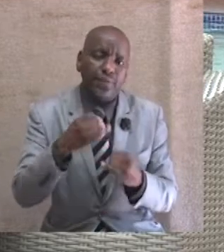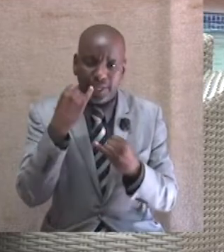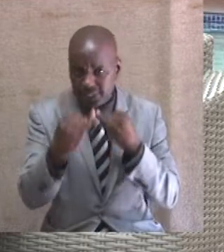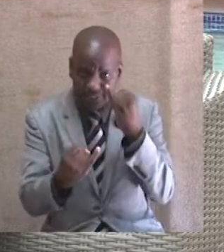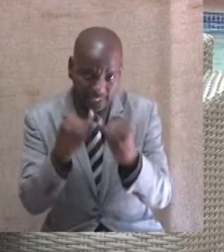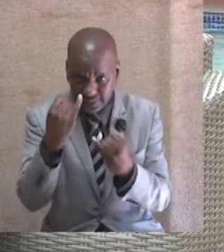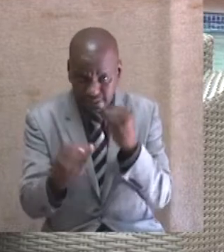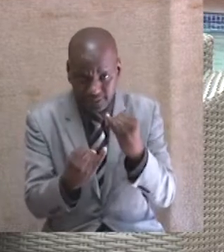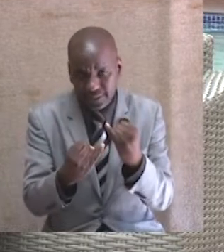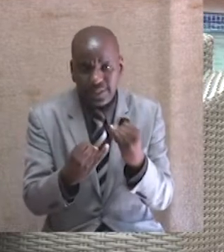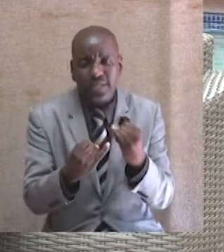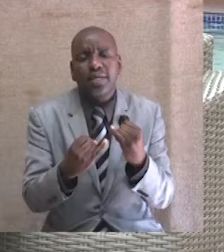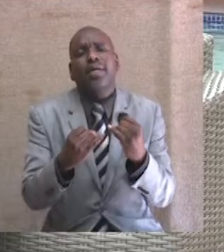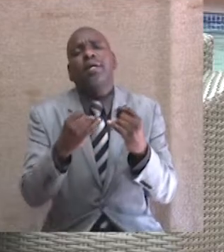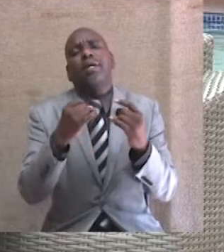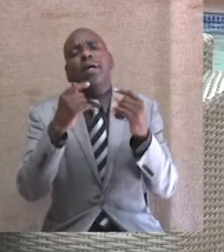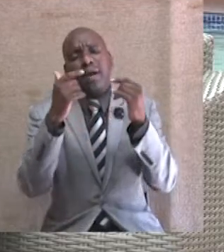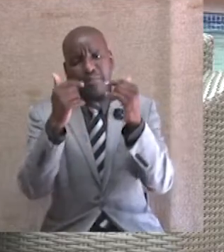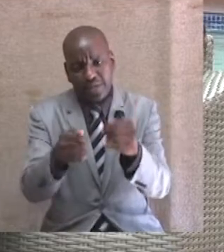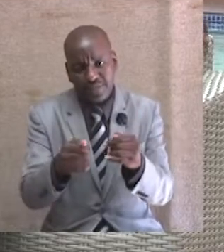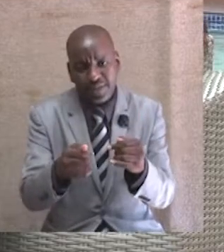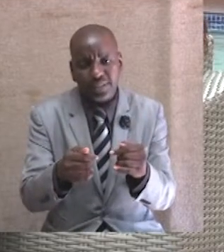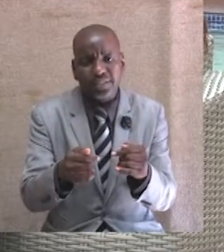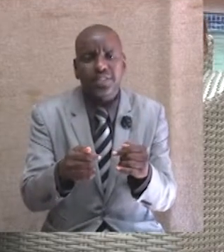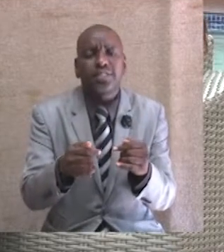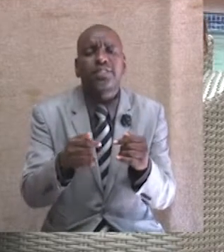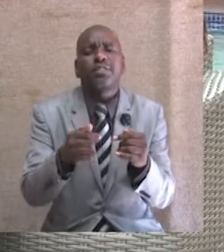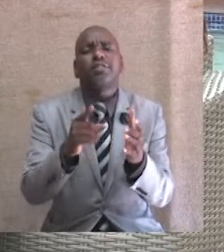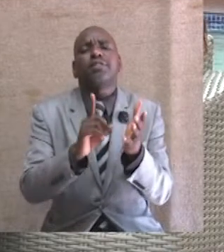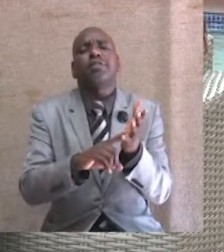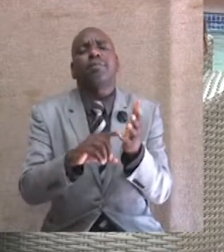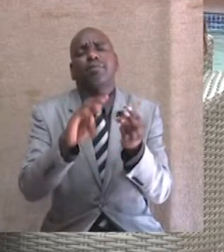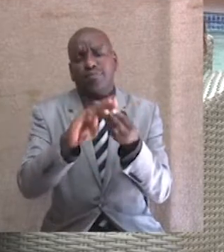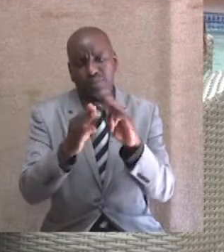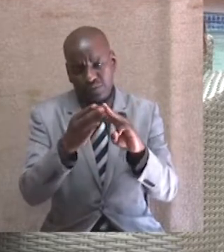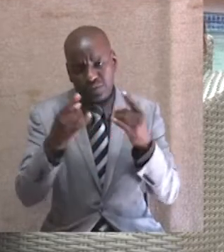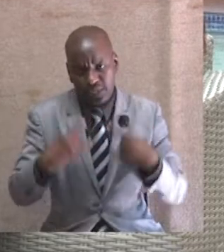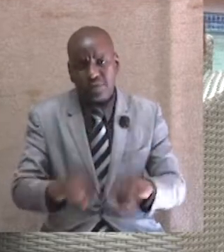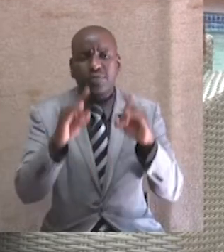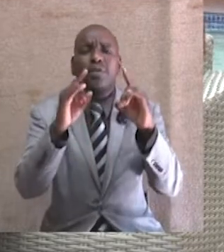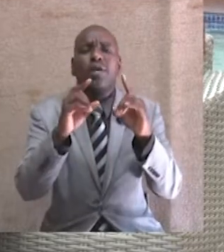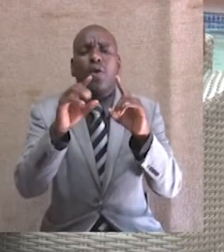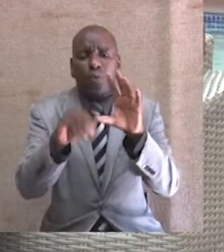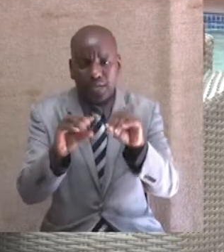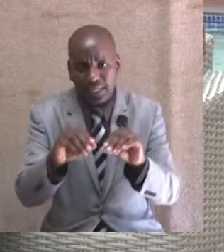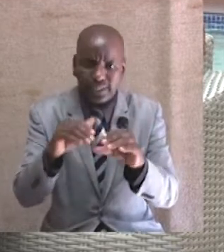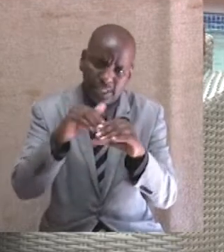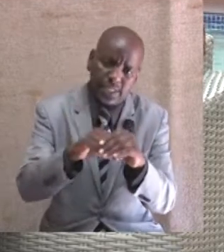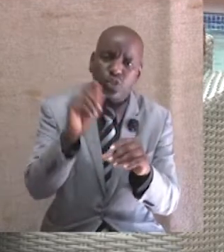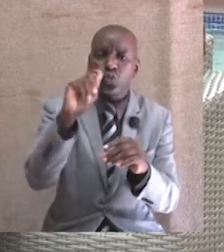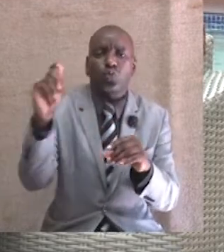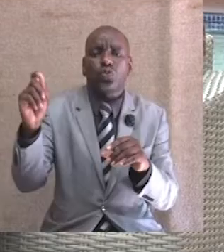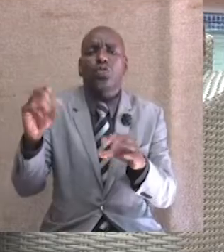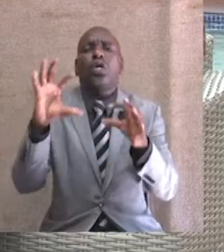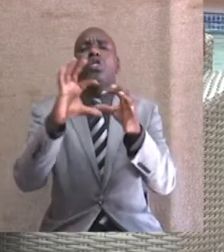today we are discussing on the issue of appointment of reproductive health personnel in